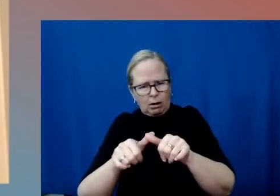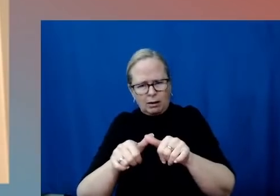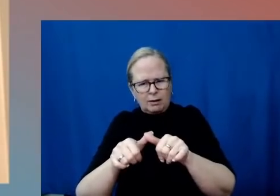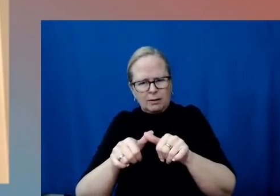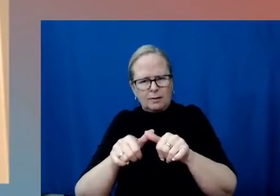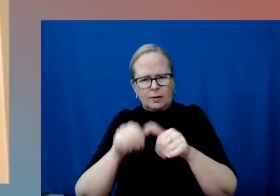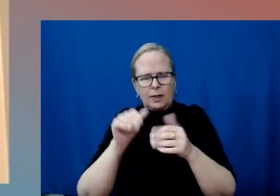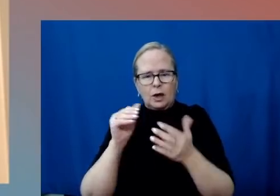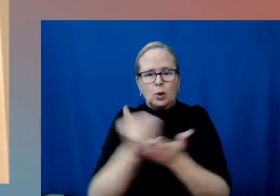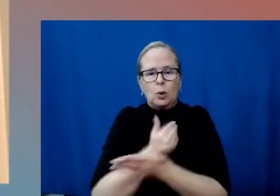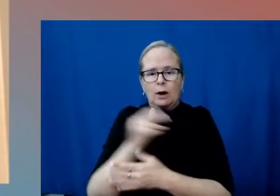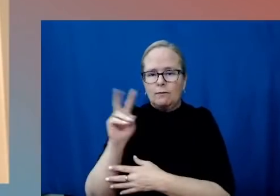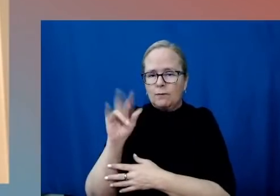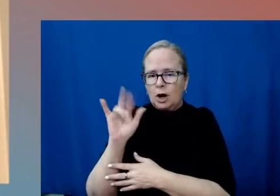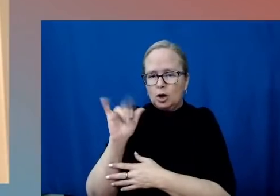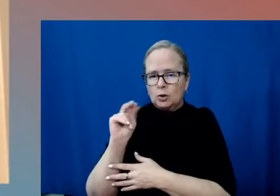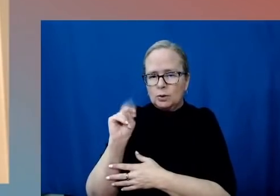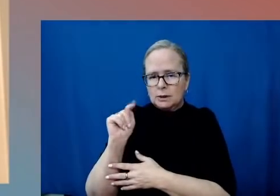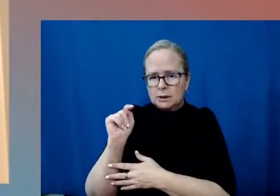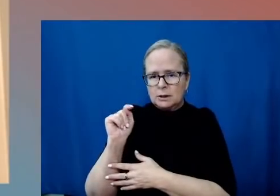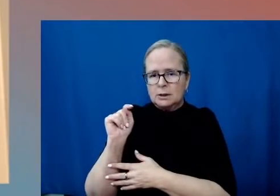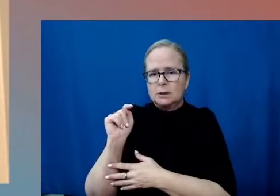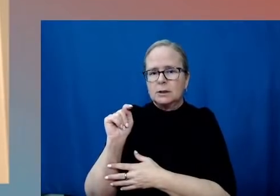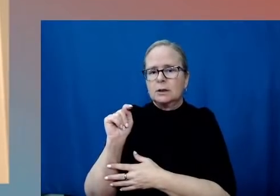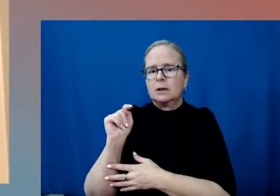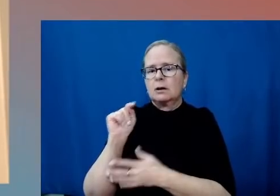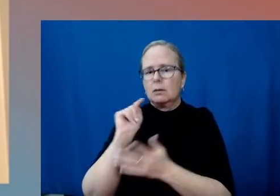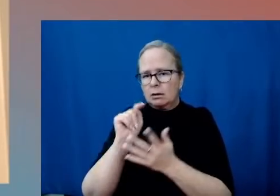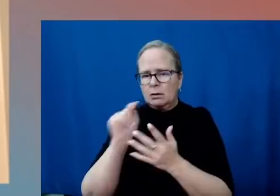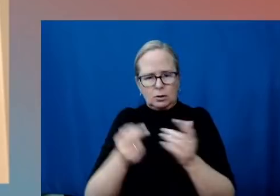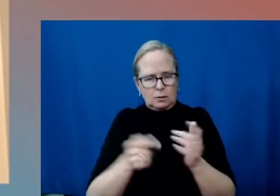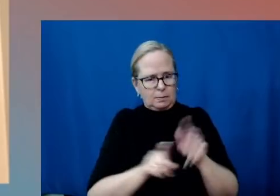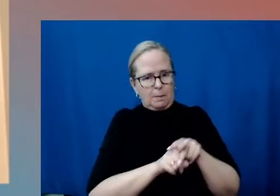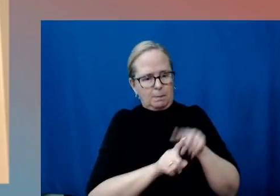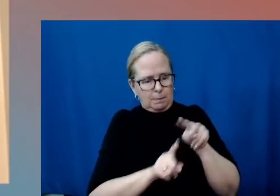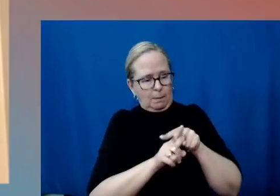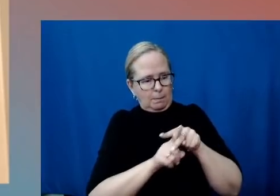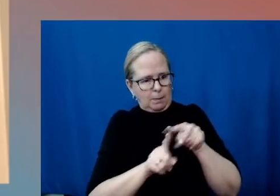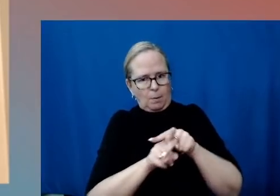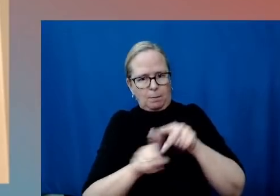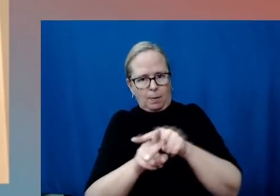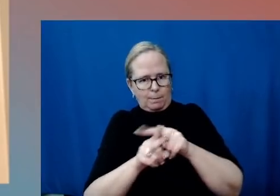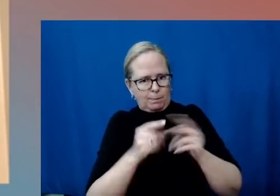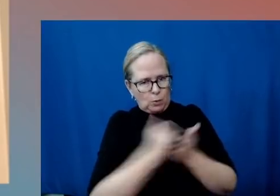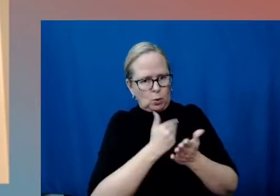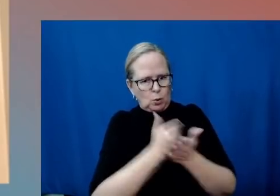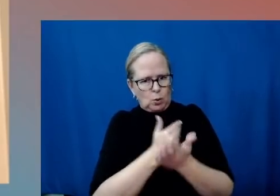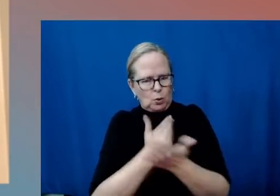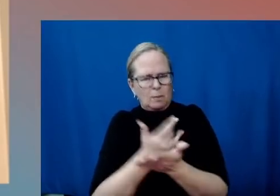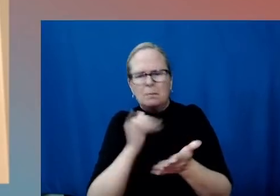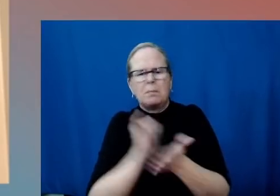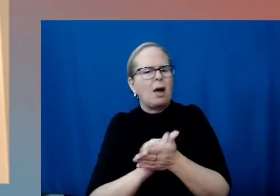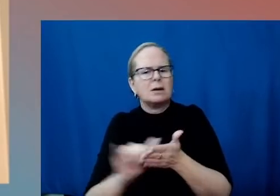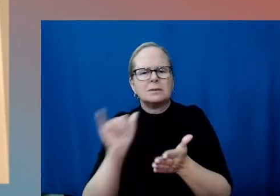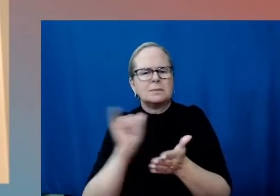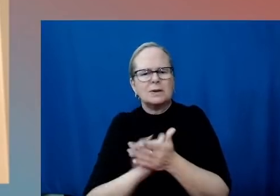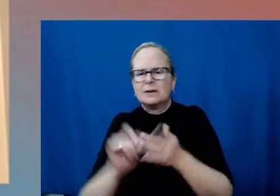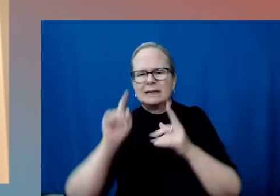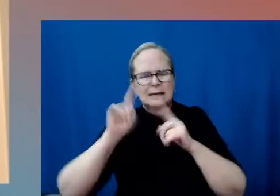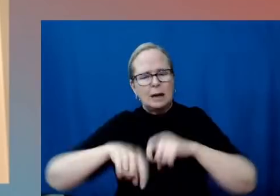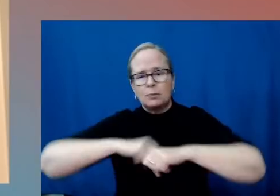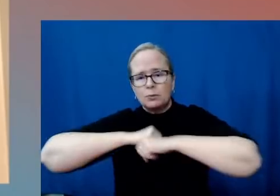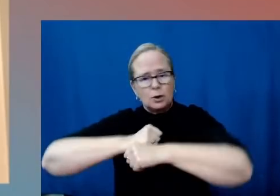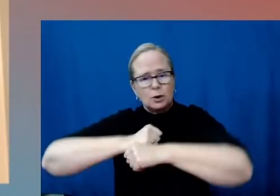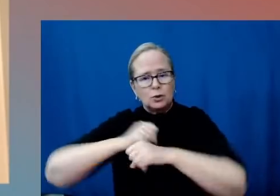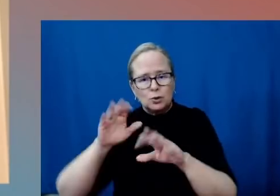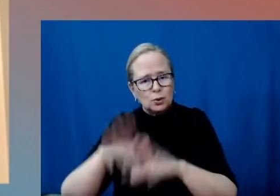And once we had variants, it was totally obvious that it's impossible. It was totally obvious that we cannot protect children only